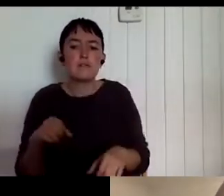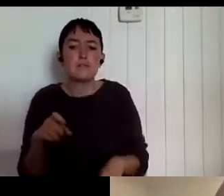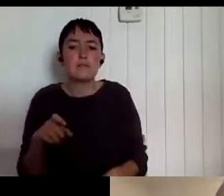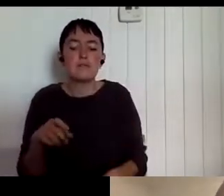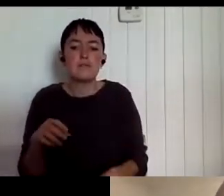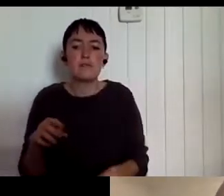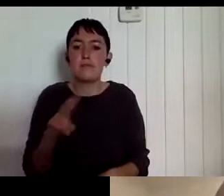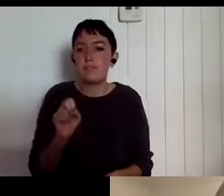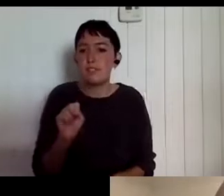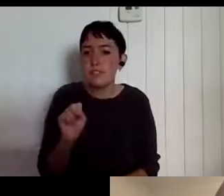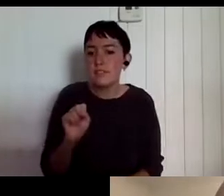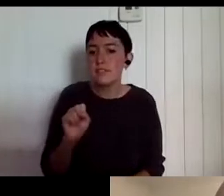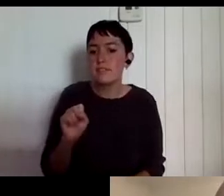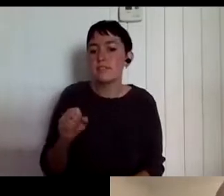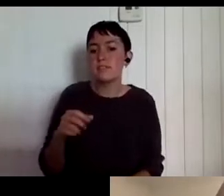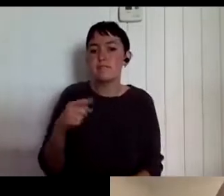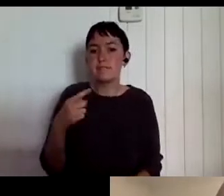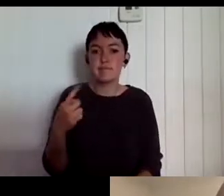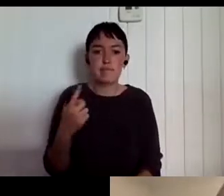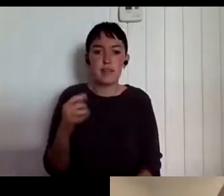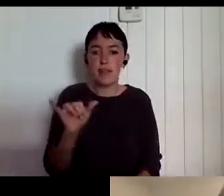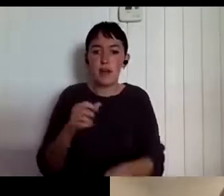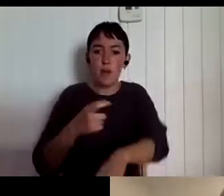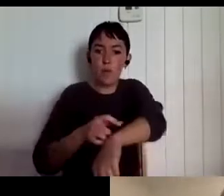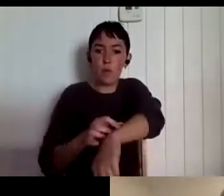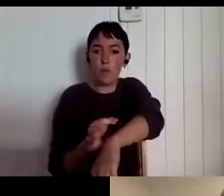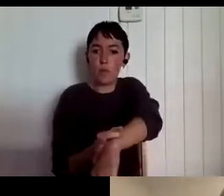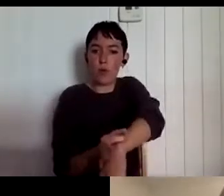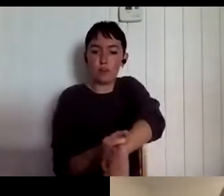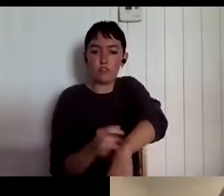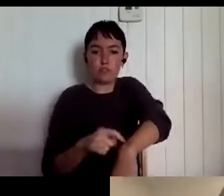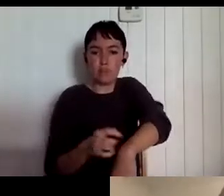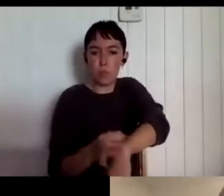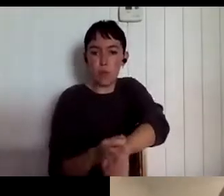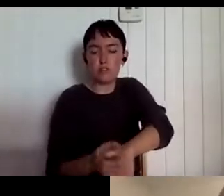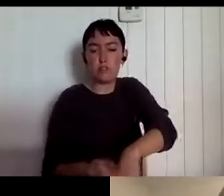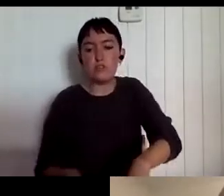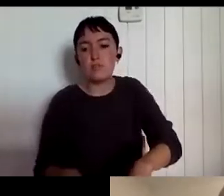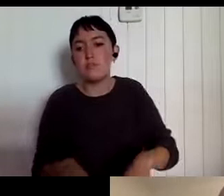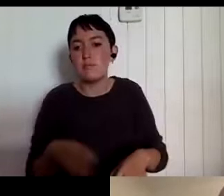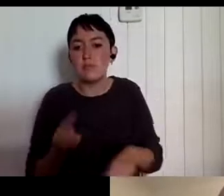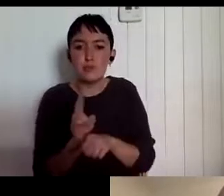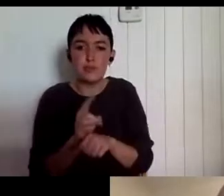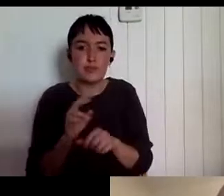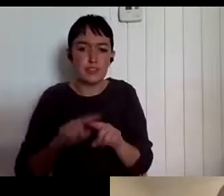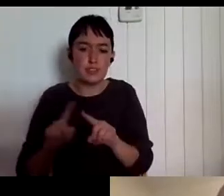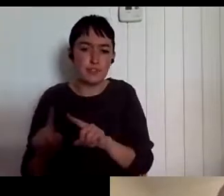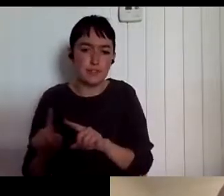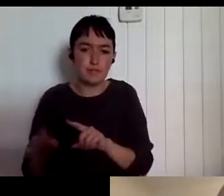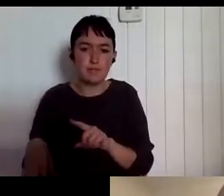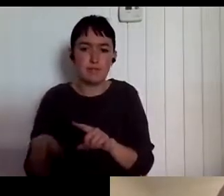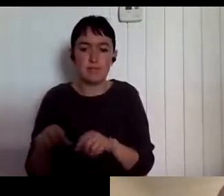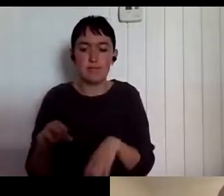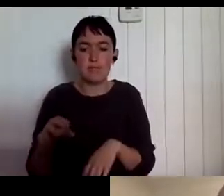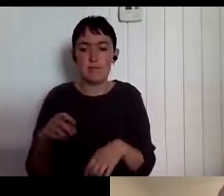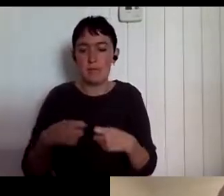know, constant, like a watch, like an Apple Watch or something like that, that just kind of uses a standard sort of battery. So really, you know, the materials and the mechanisms kind of go